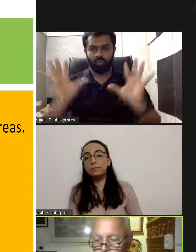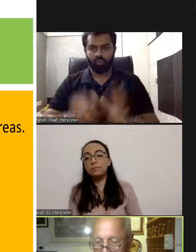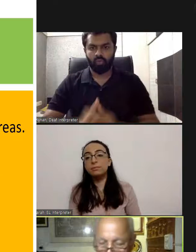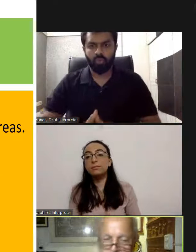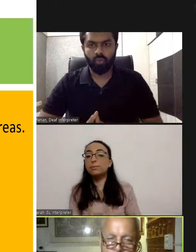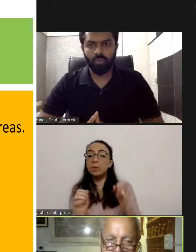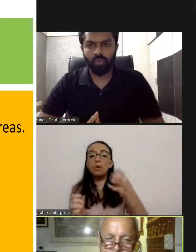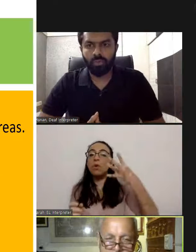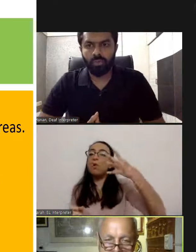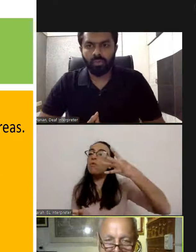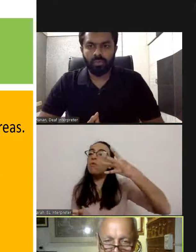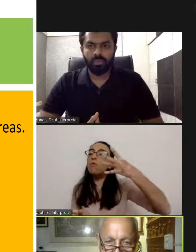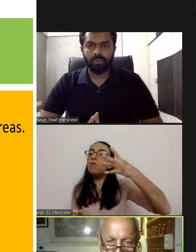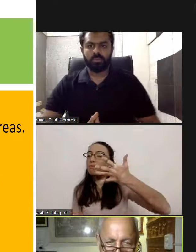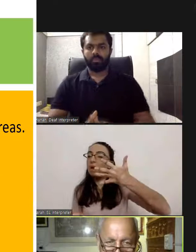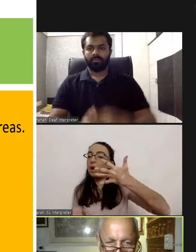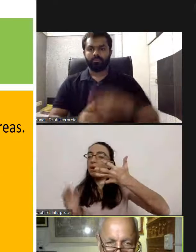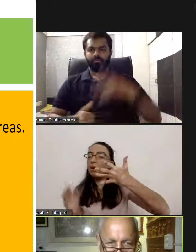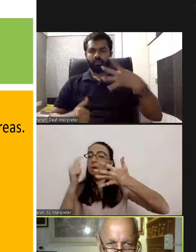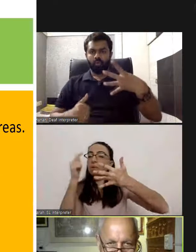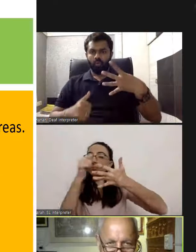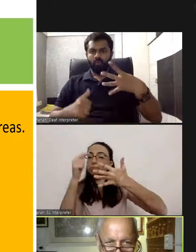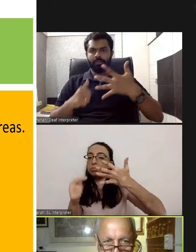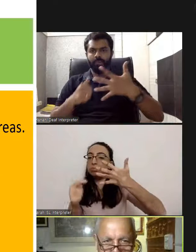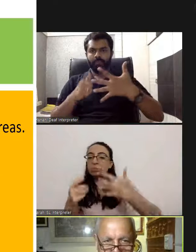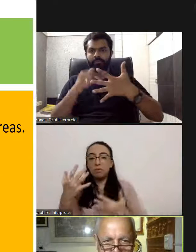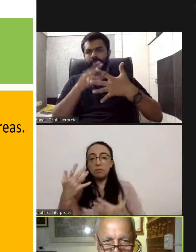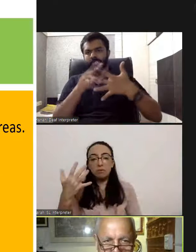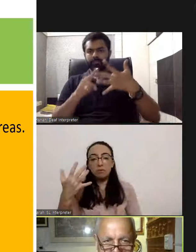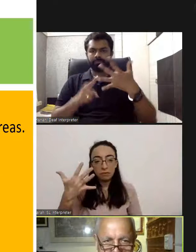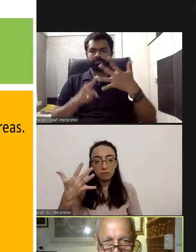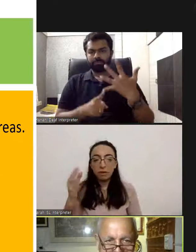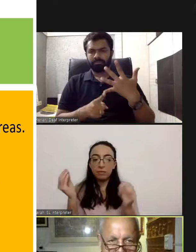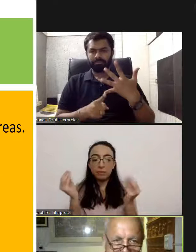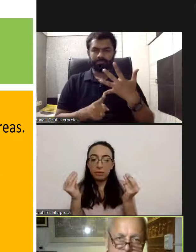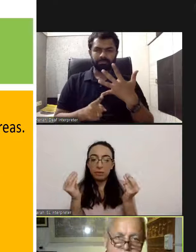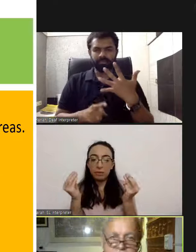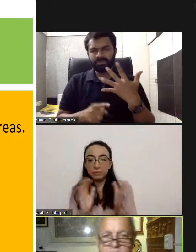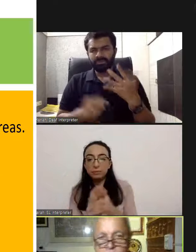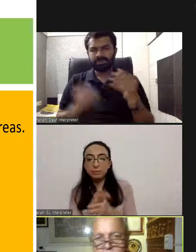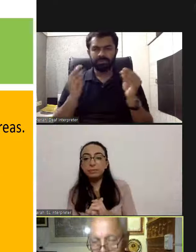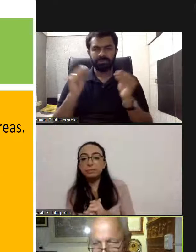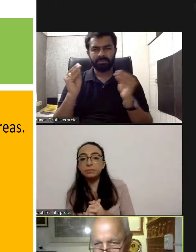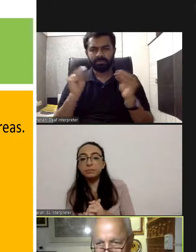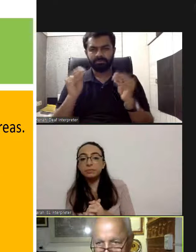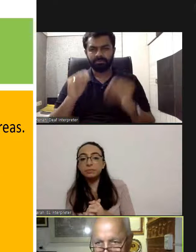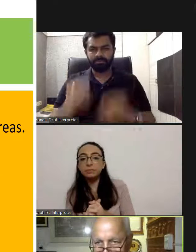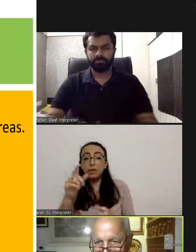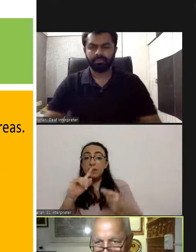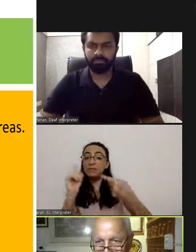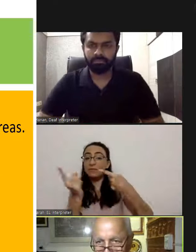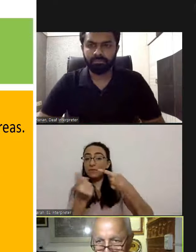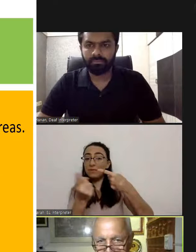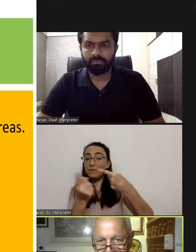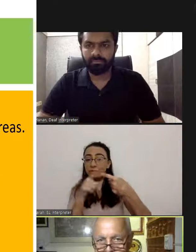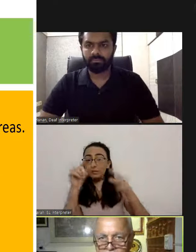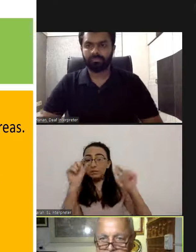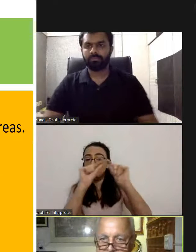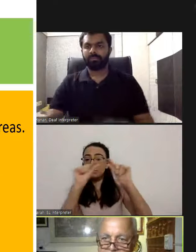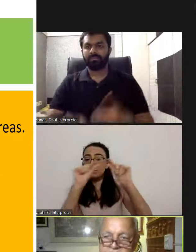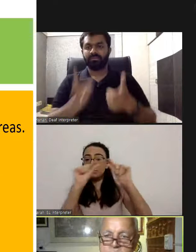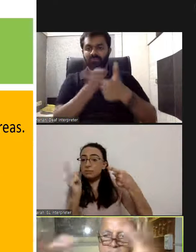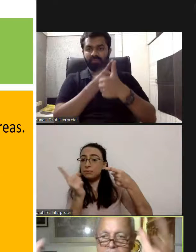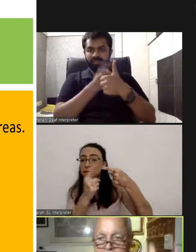kinds. I have not written the 5th one, I will say. There is interstitial poverty. There is poverty